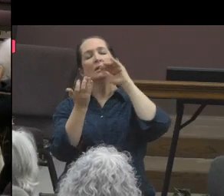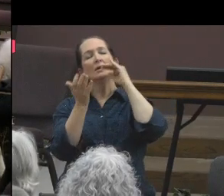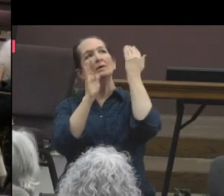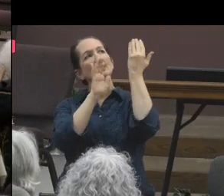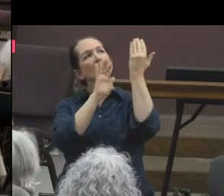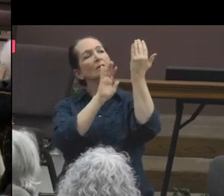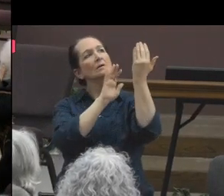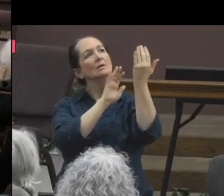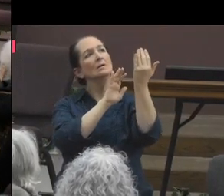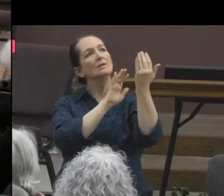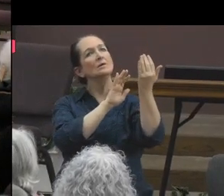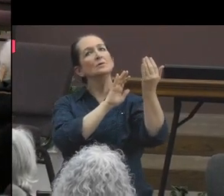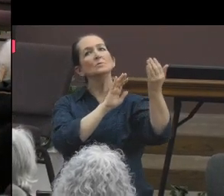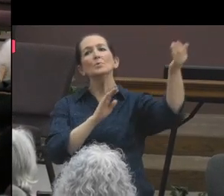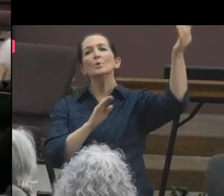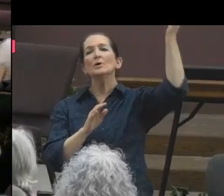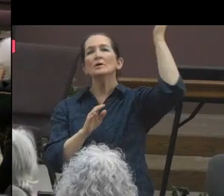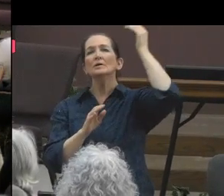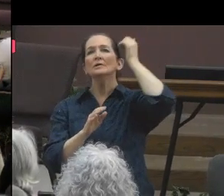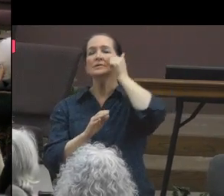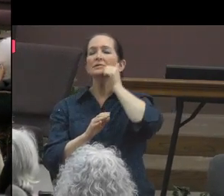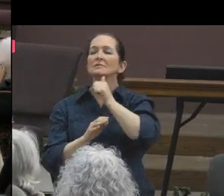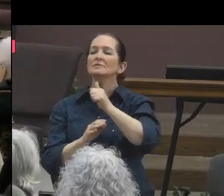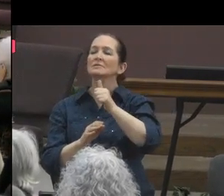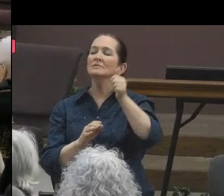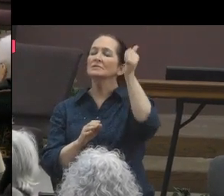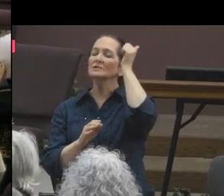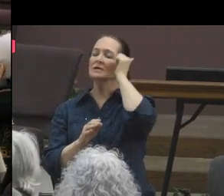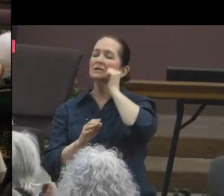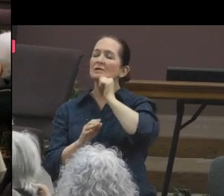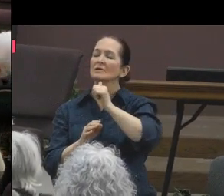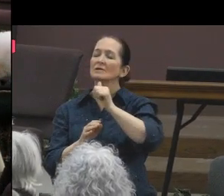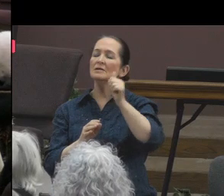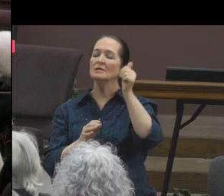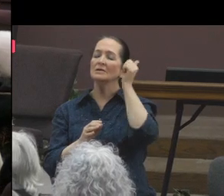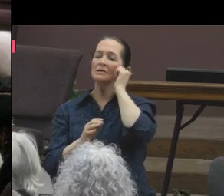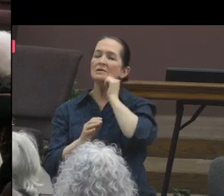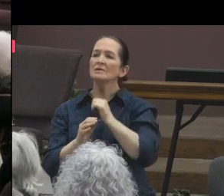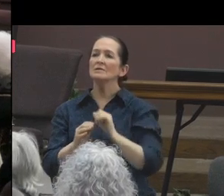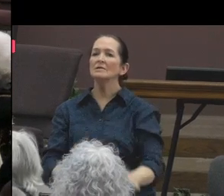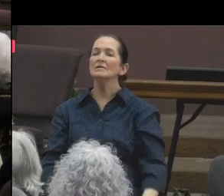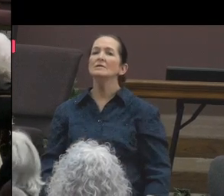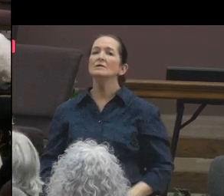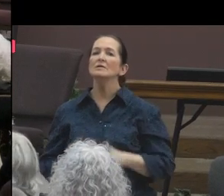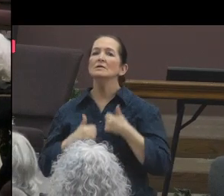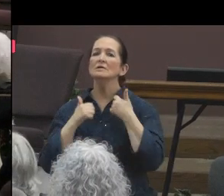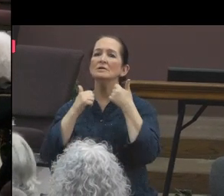Him in His presence.